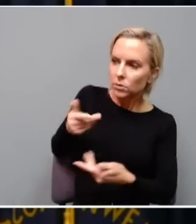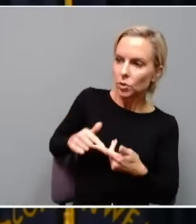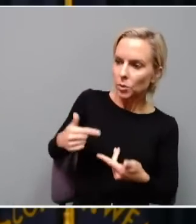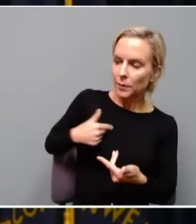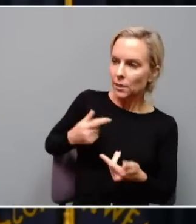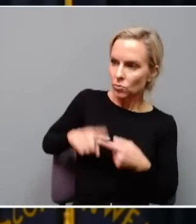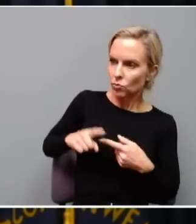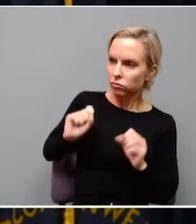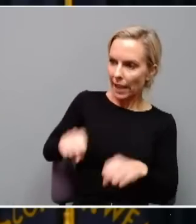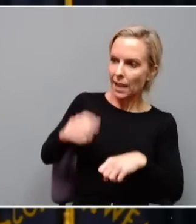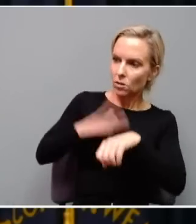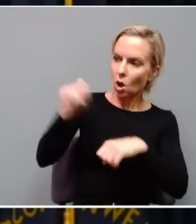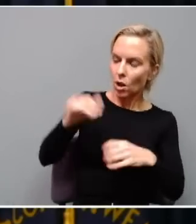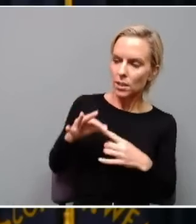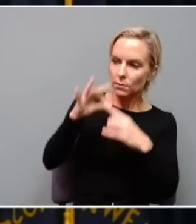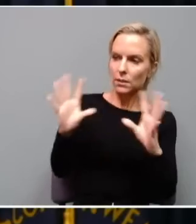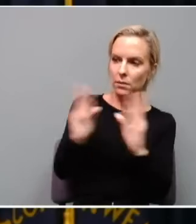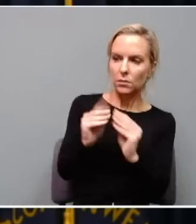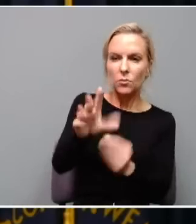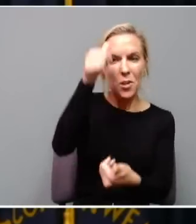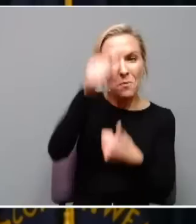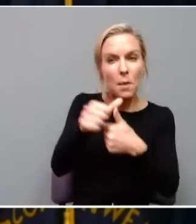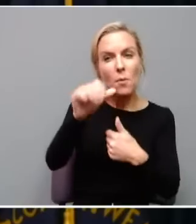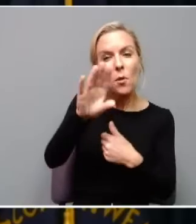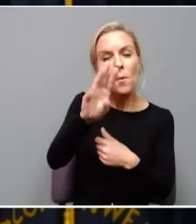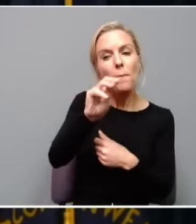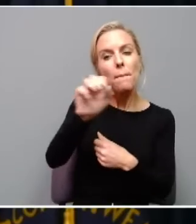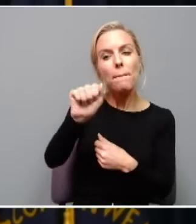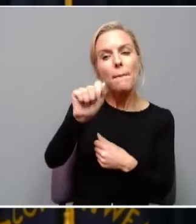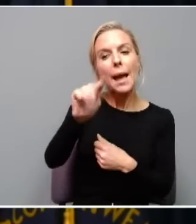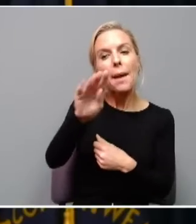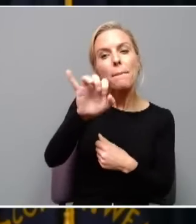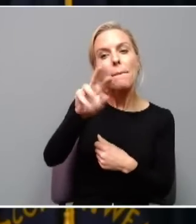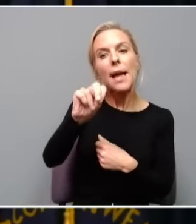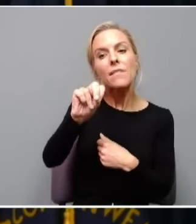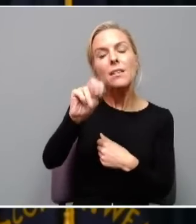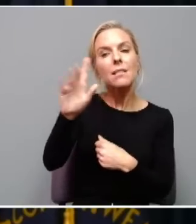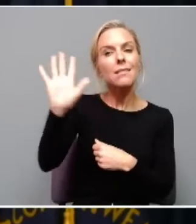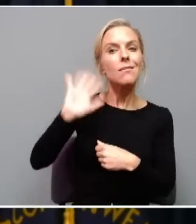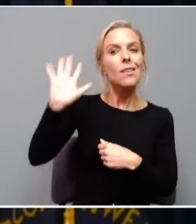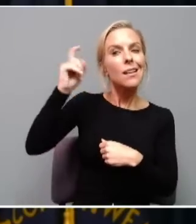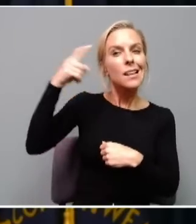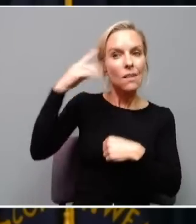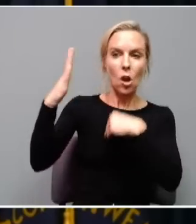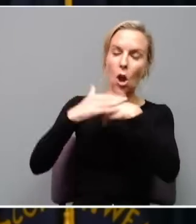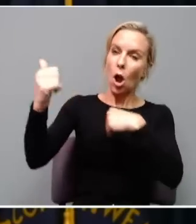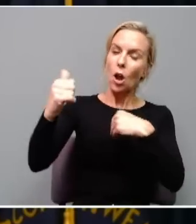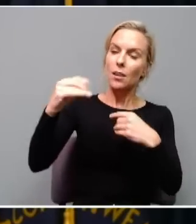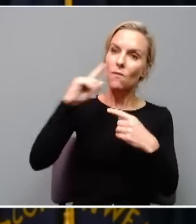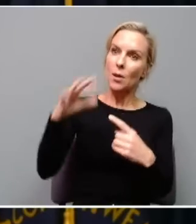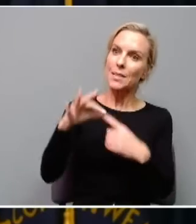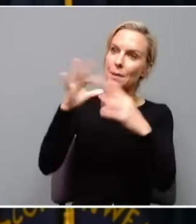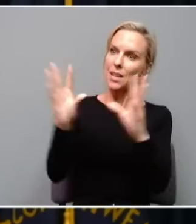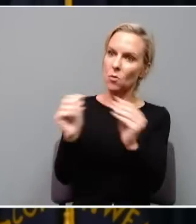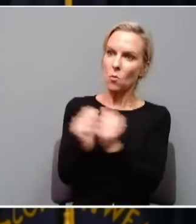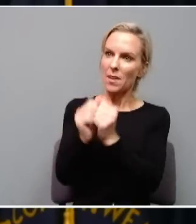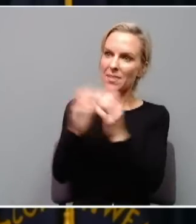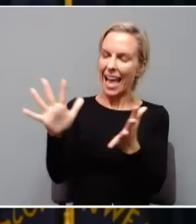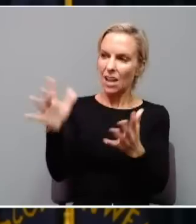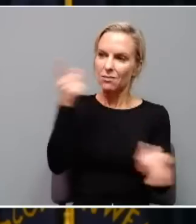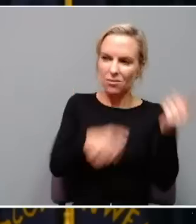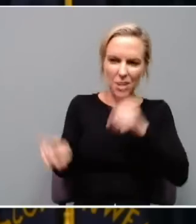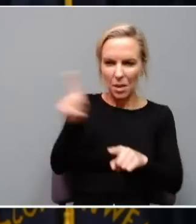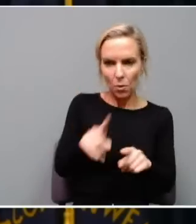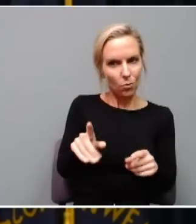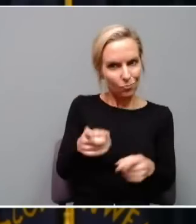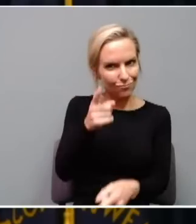remember what happened when Matt Bevin called a special session without agreement? Right. And that's a whole lot of what would be going on